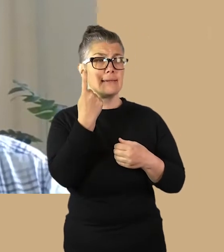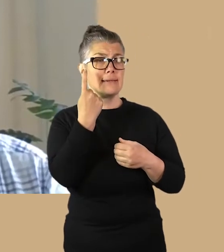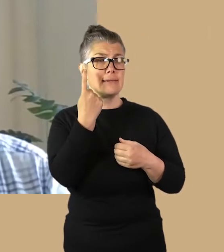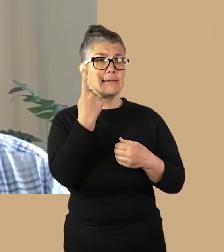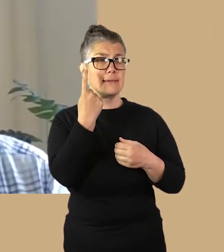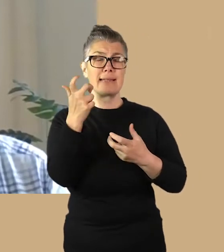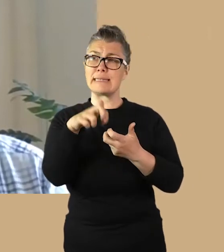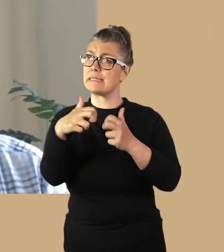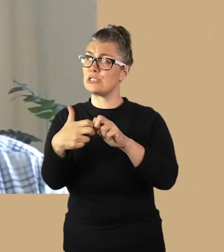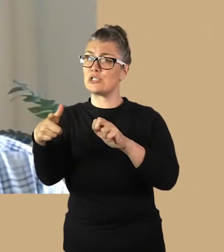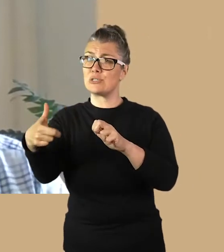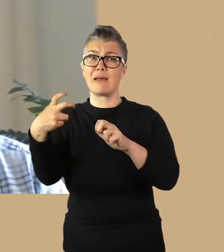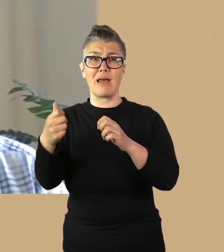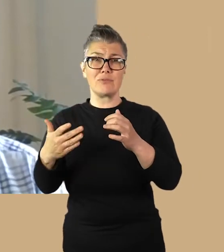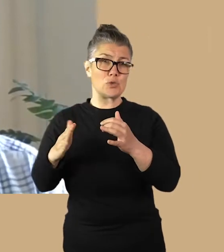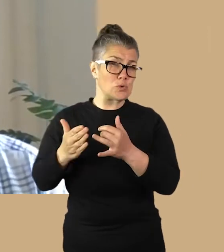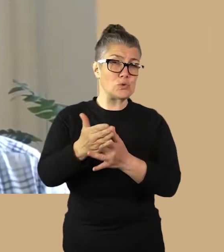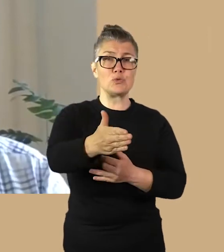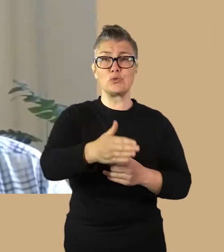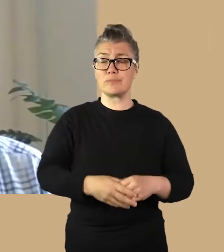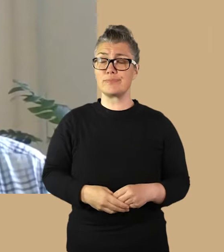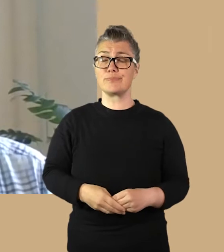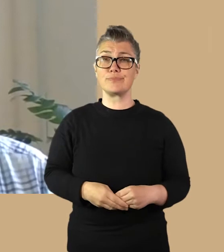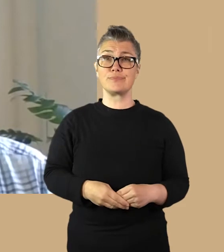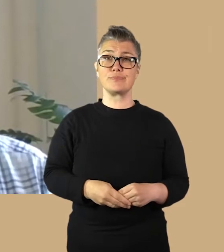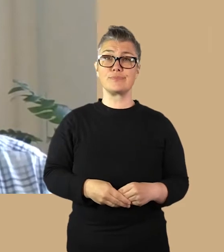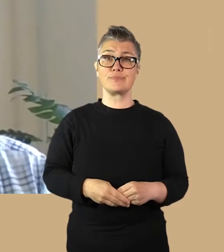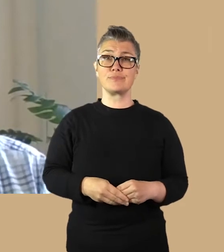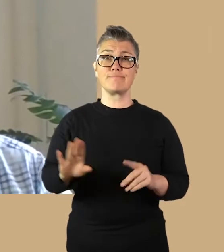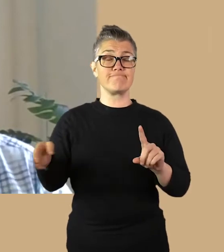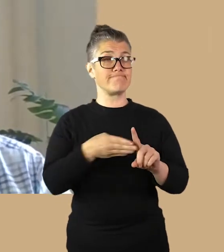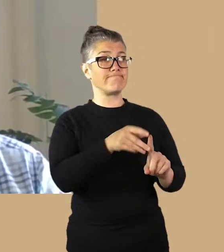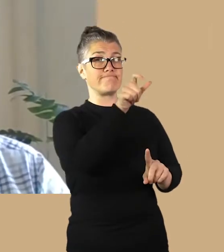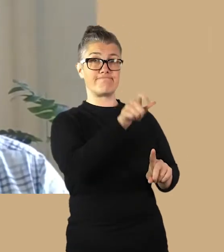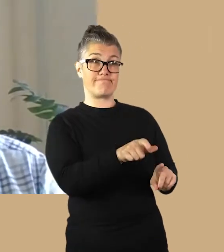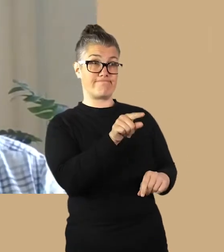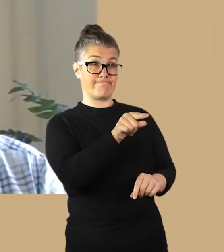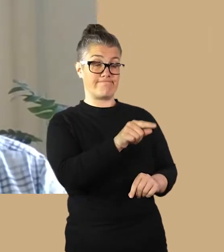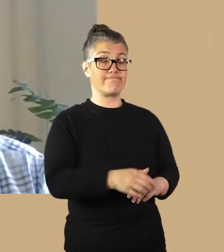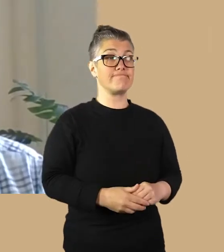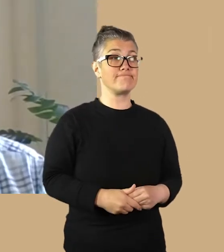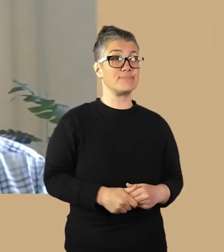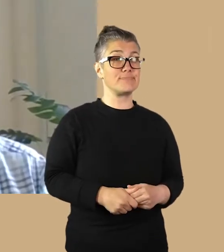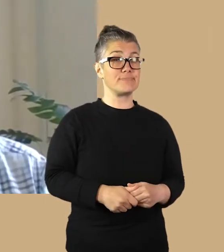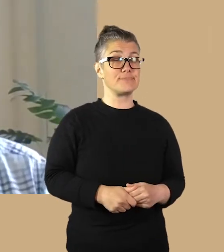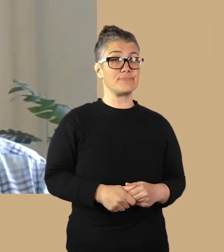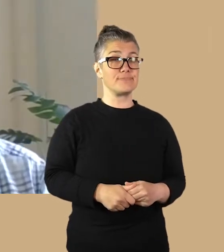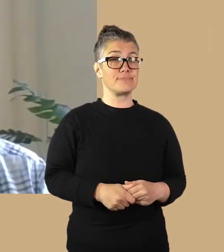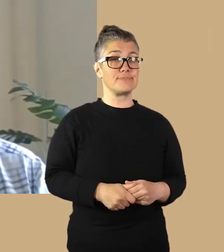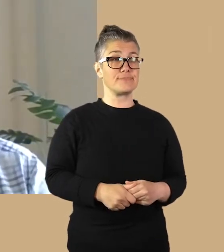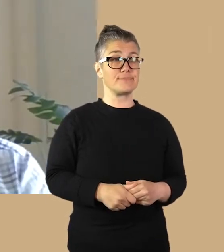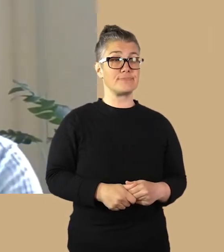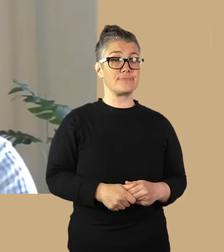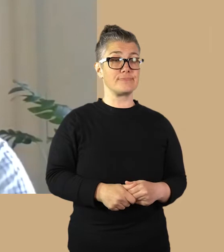try to understand the issues that people like you go through. Coming back to Cecilio.